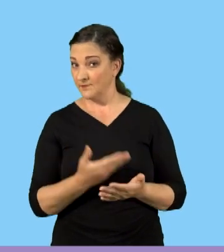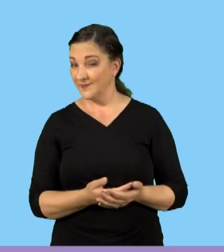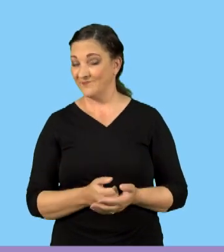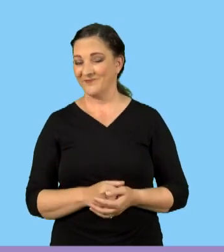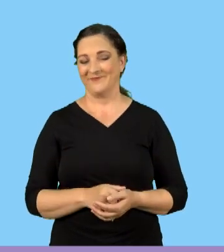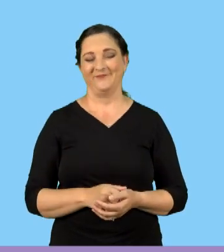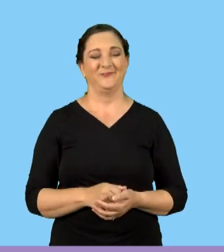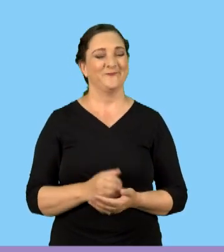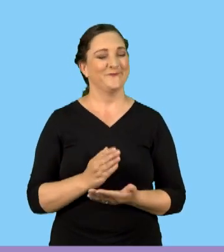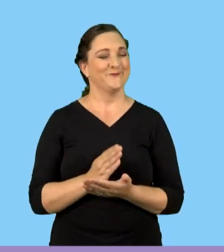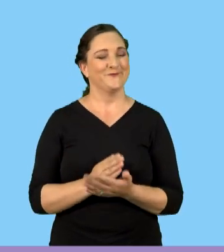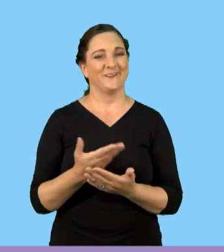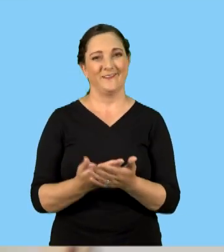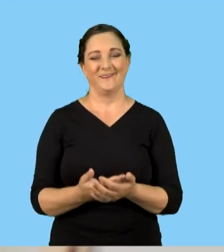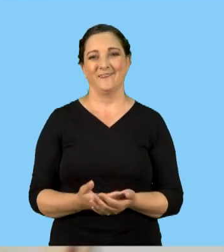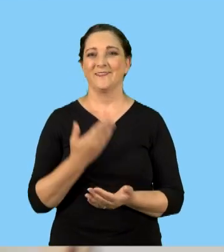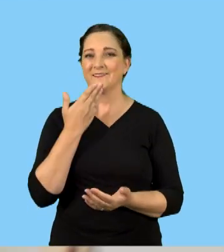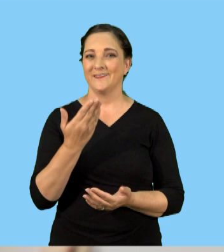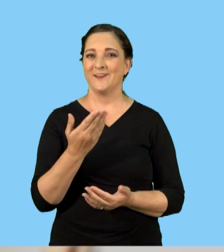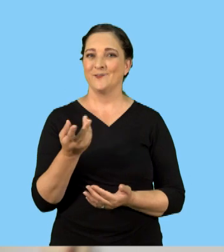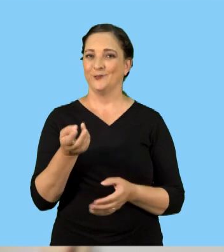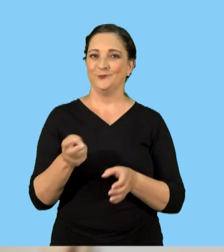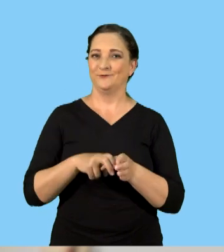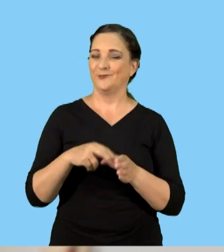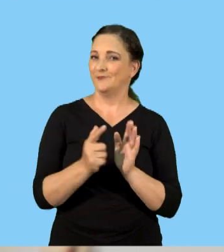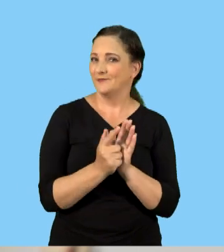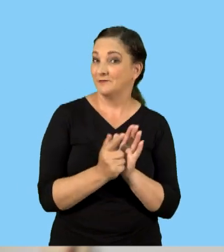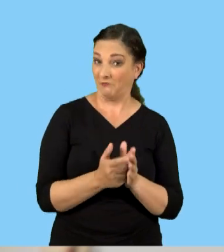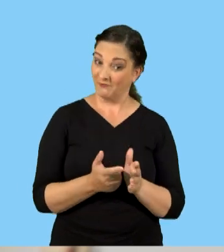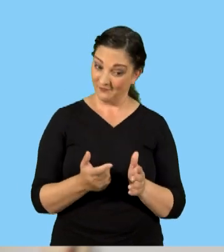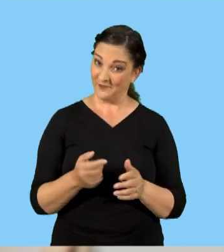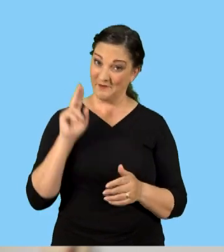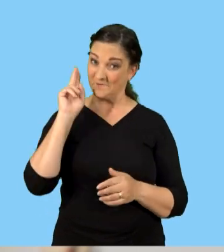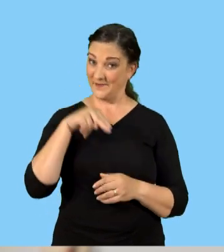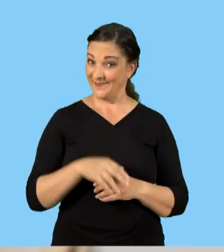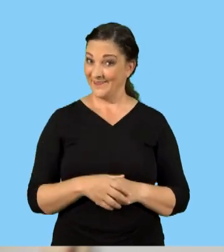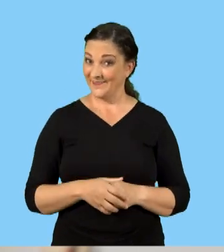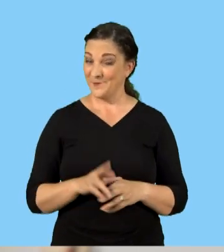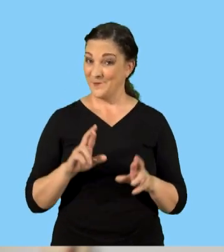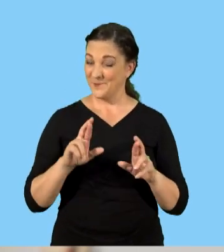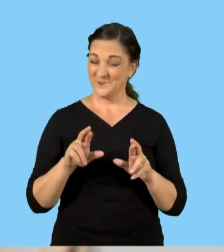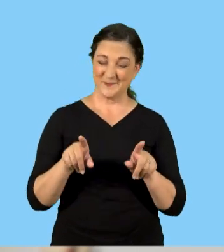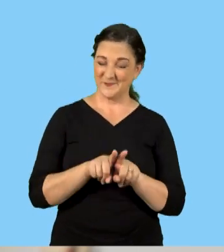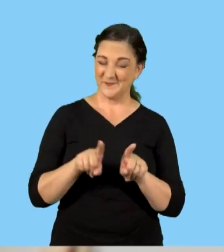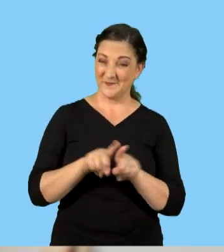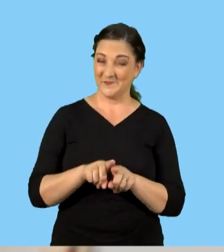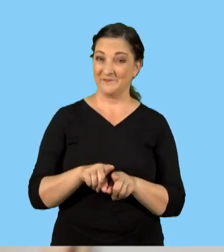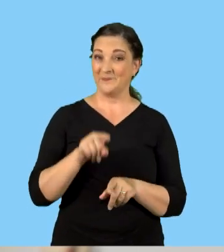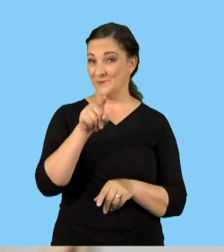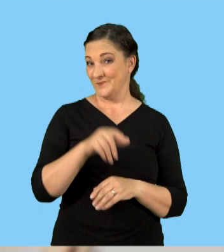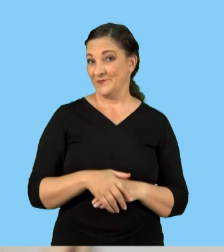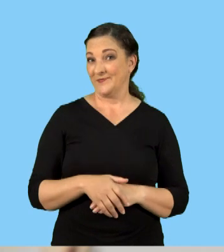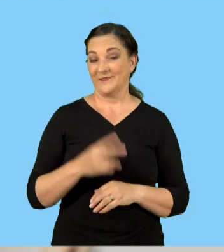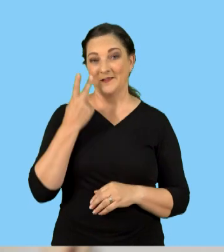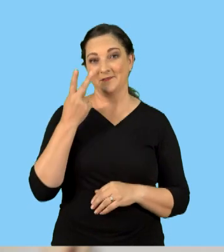this graph. Do you think you can do that? I know you can. Thank you for joining us during this lesson. We had fun, and I